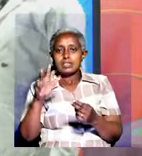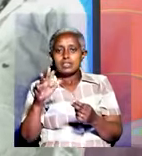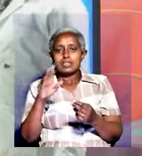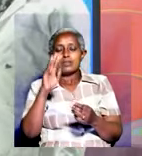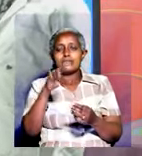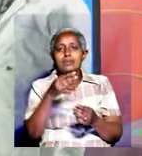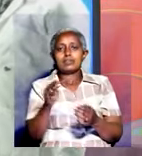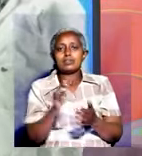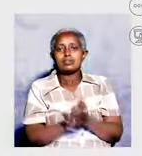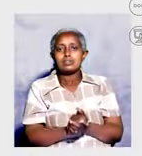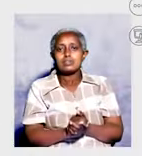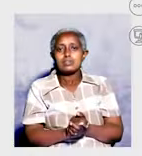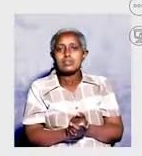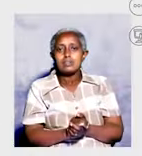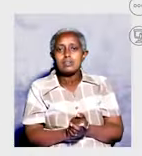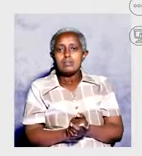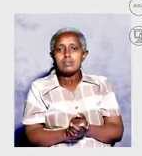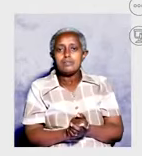matrix.